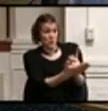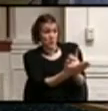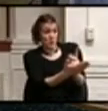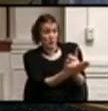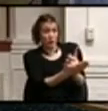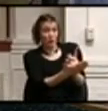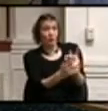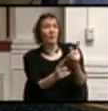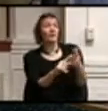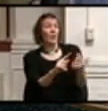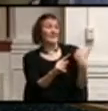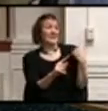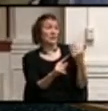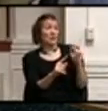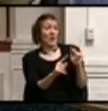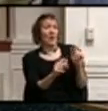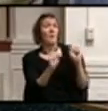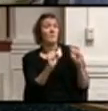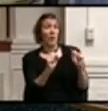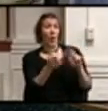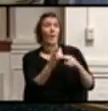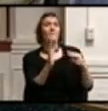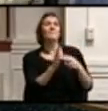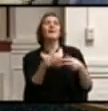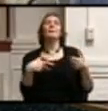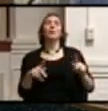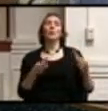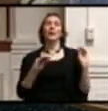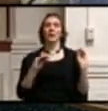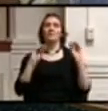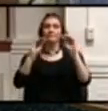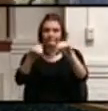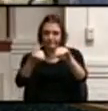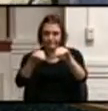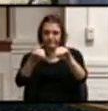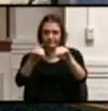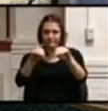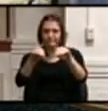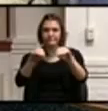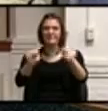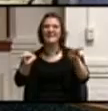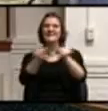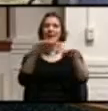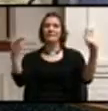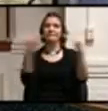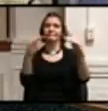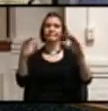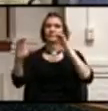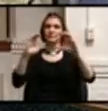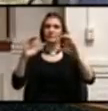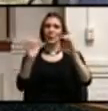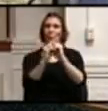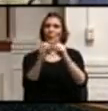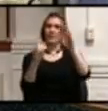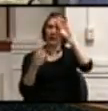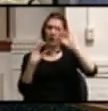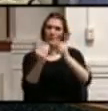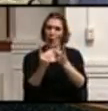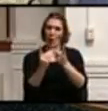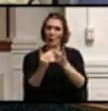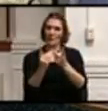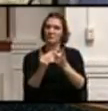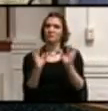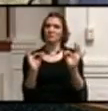grant application that they had gone through, that would have allowed them to enjoy the same level of communications as the fire department and to